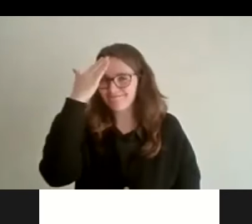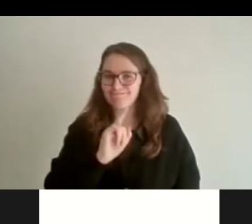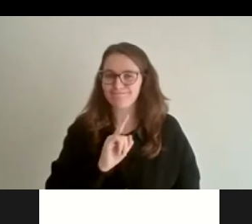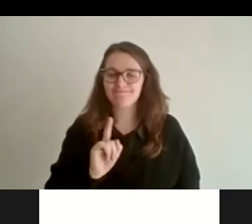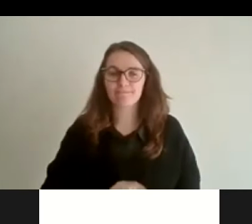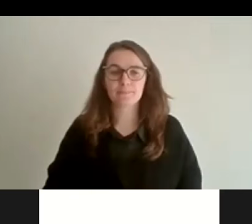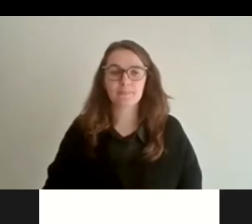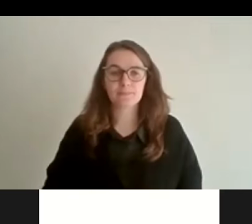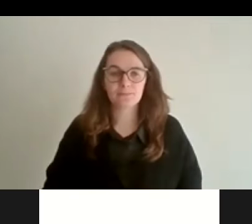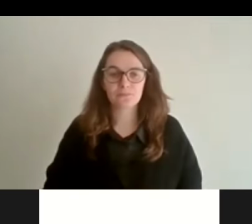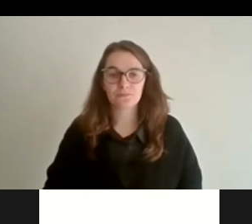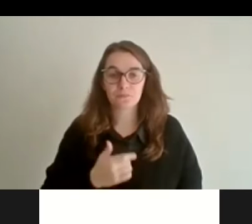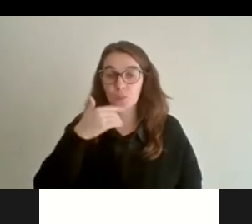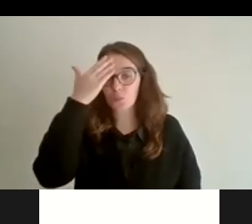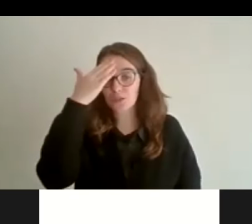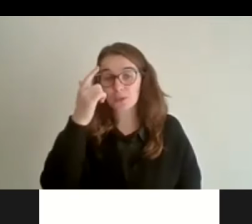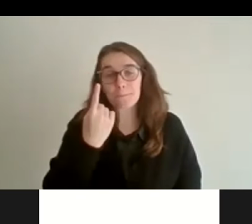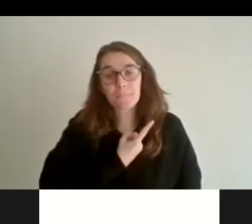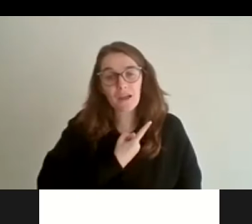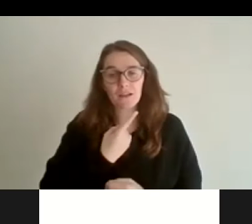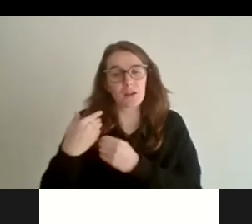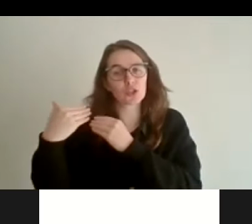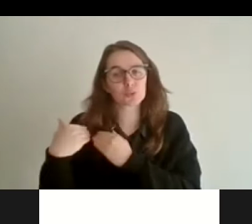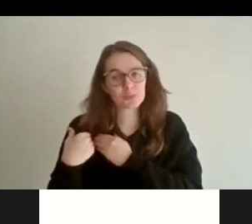It is a joint responsibility we have, I think,